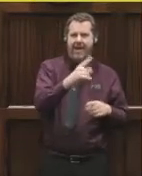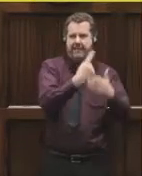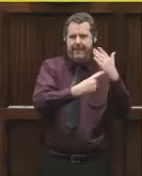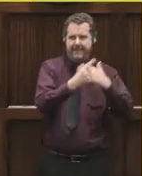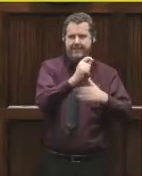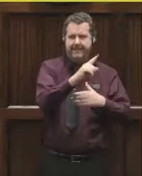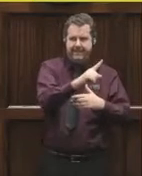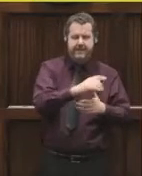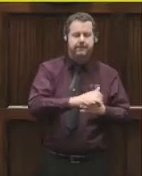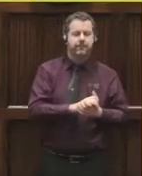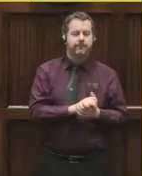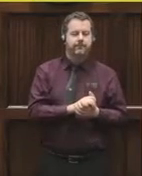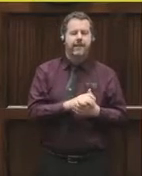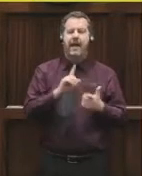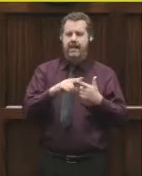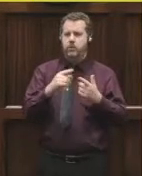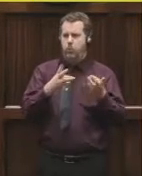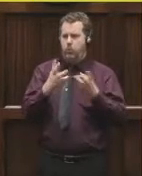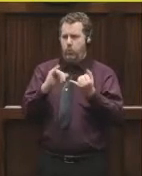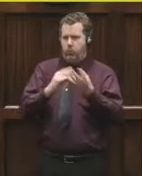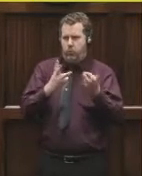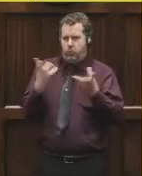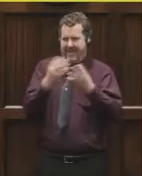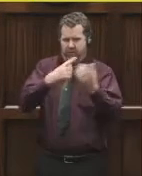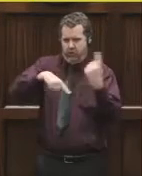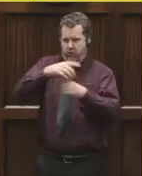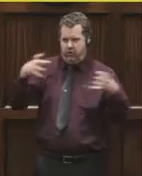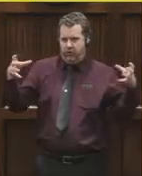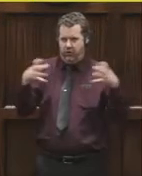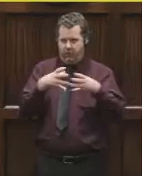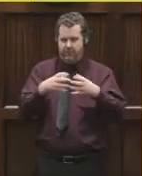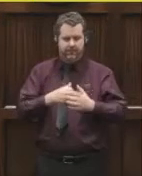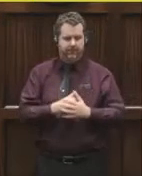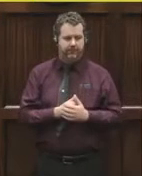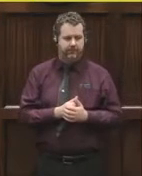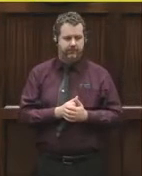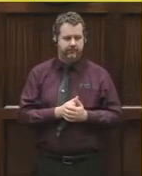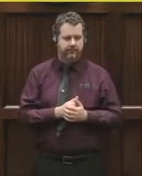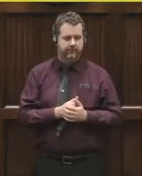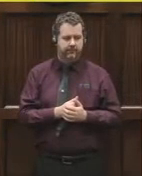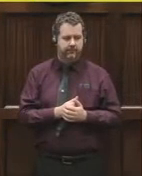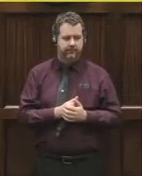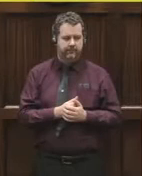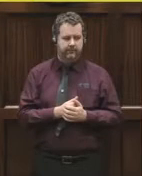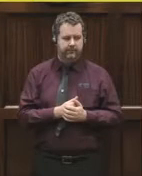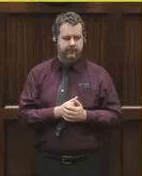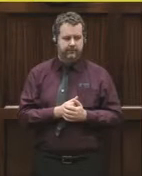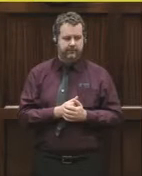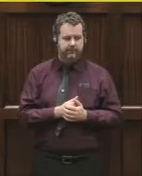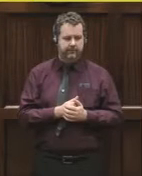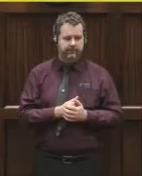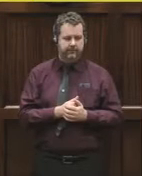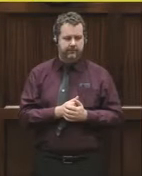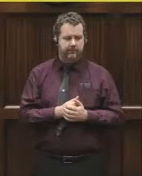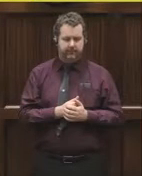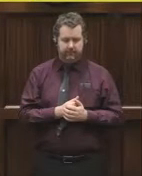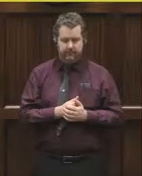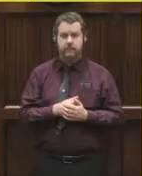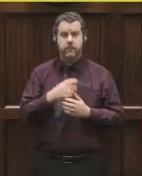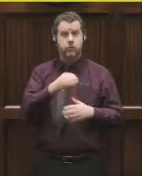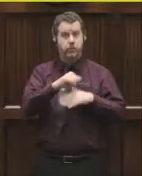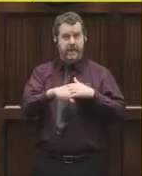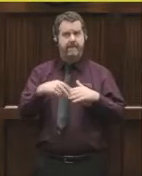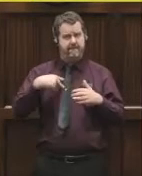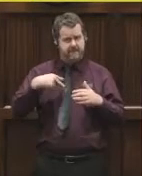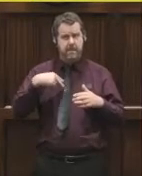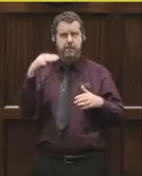Coabru. Neil Virginia ag trudge Achanla sa Shaw, agus Shaw last Darul, agus Antim let